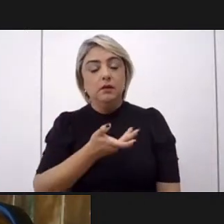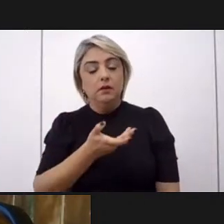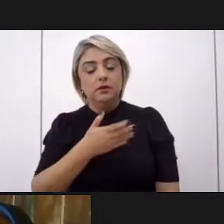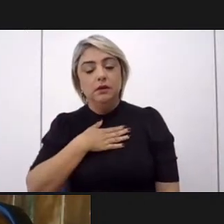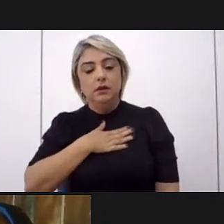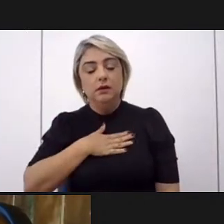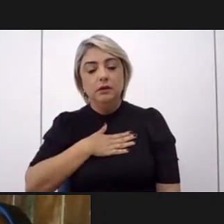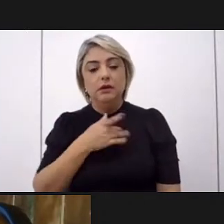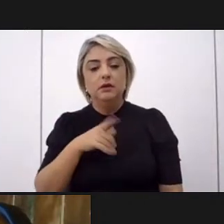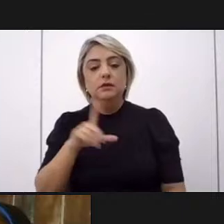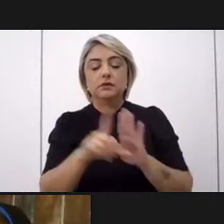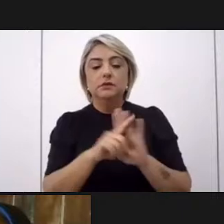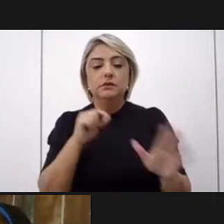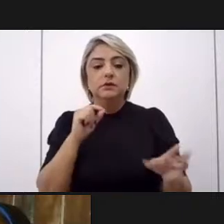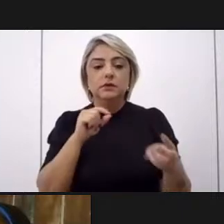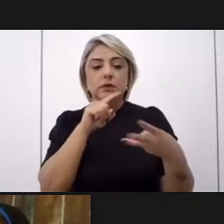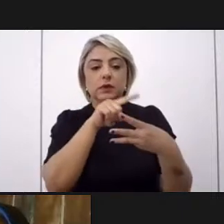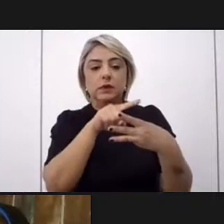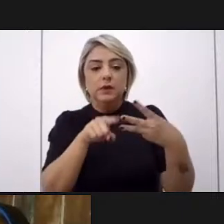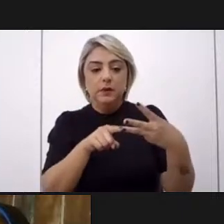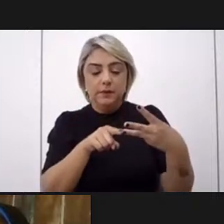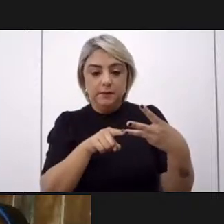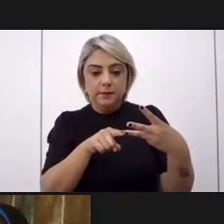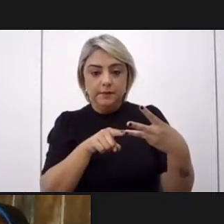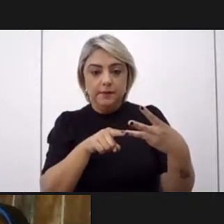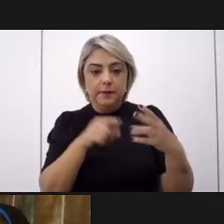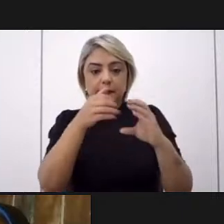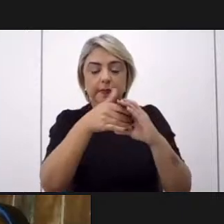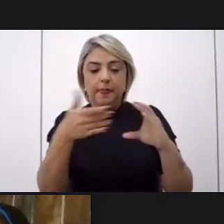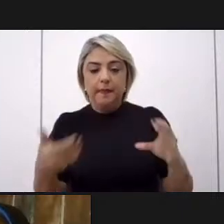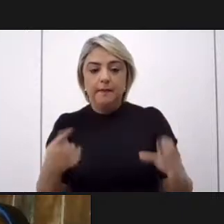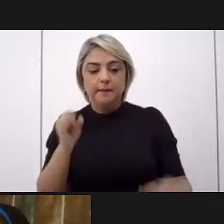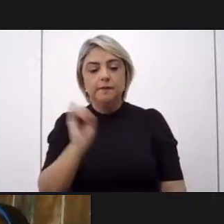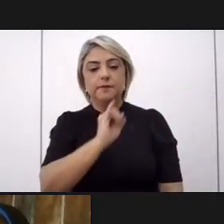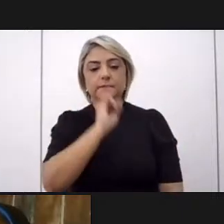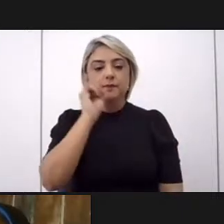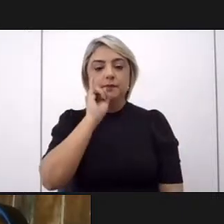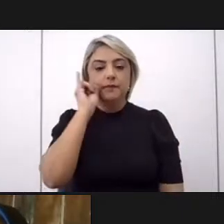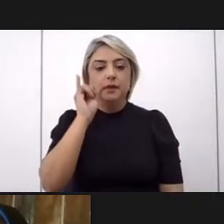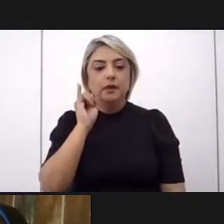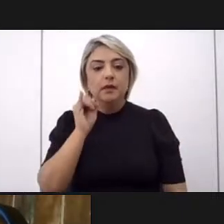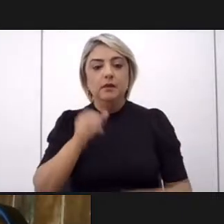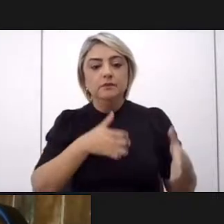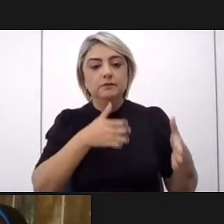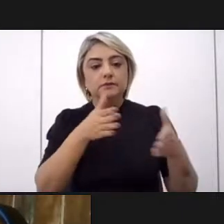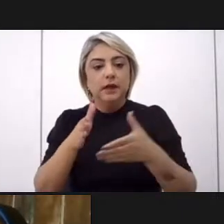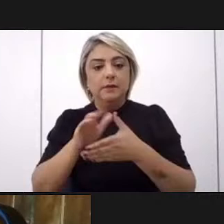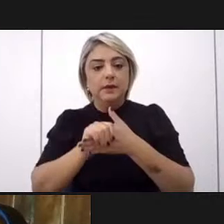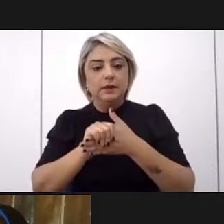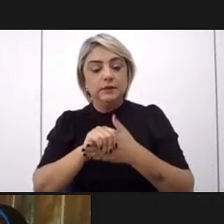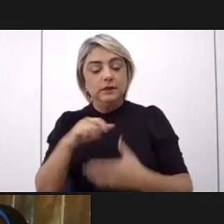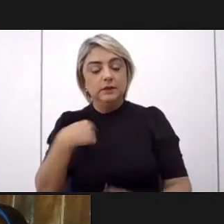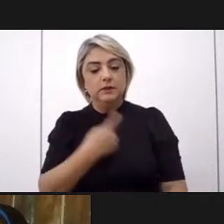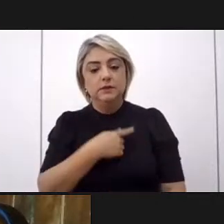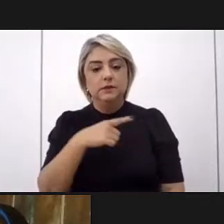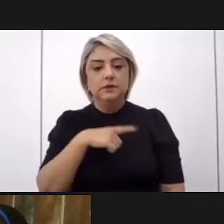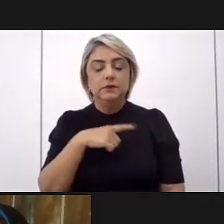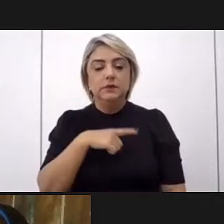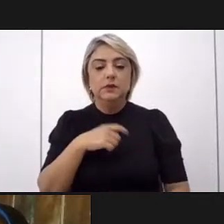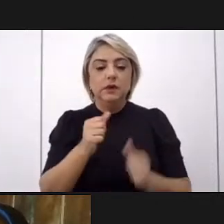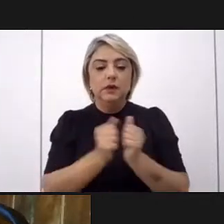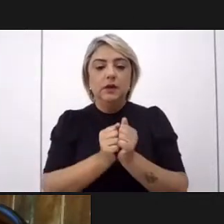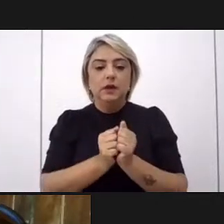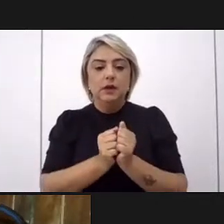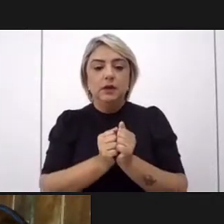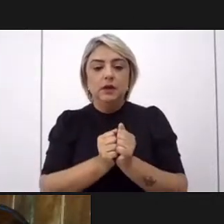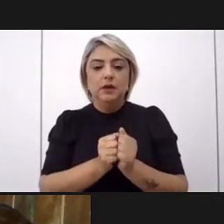main features of this partnership we've been having with Labopi and Professor